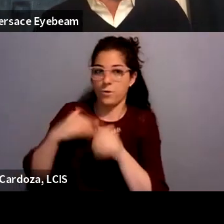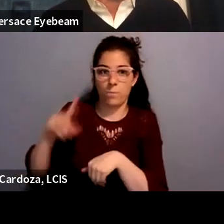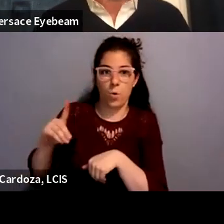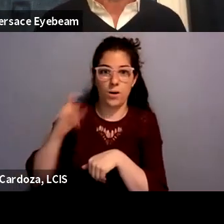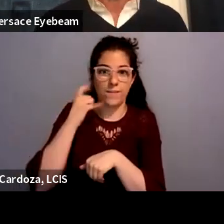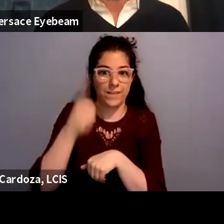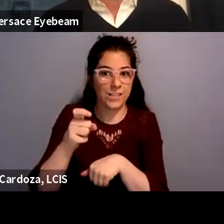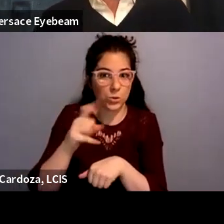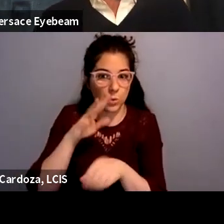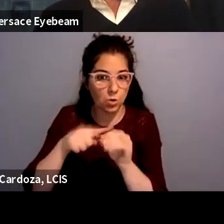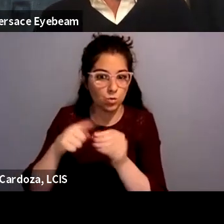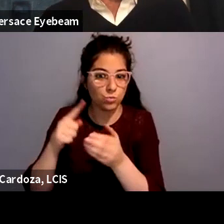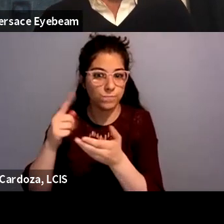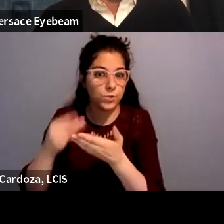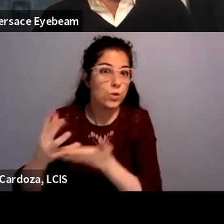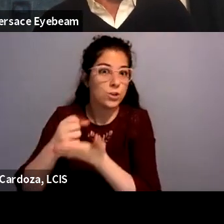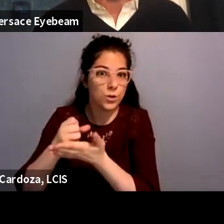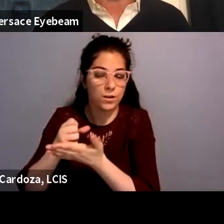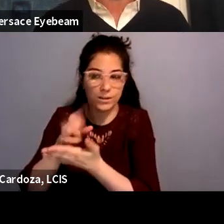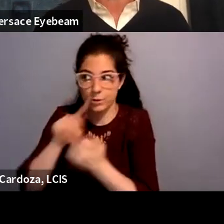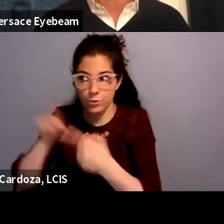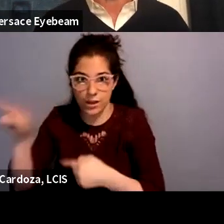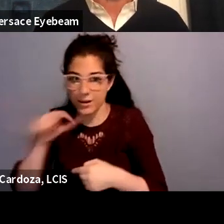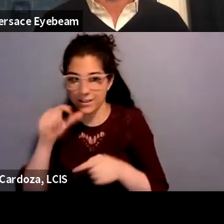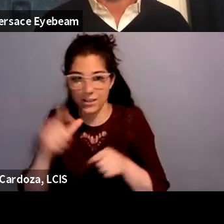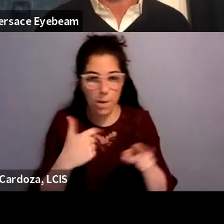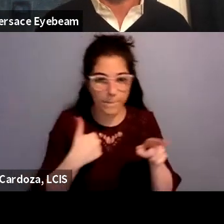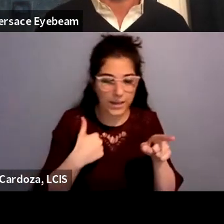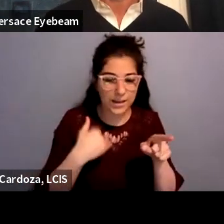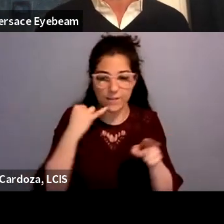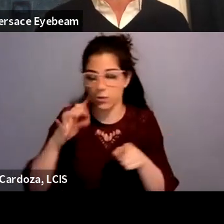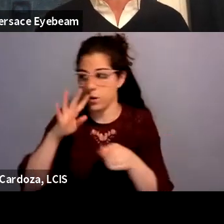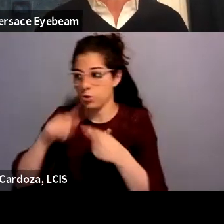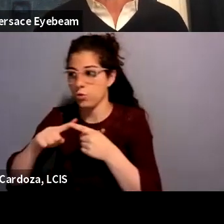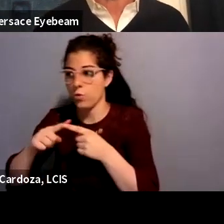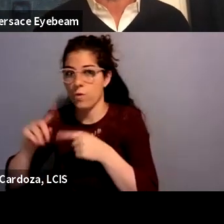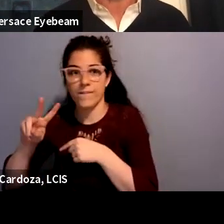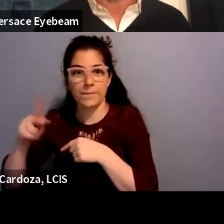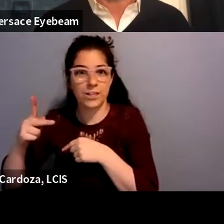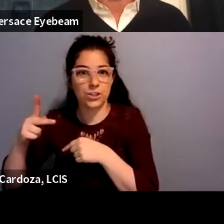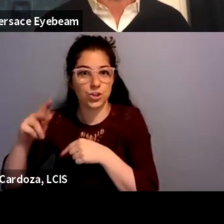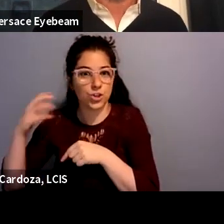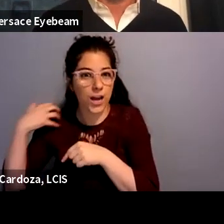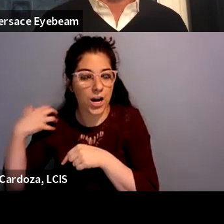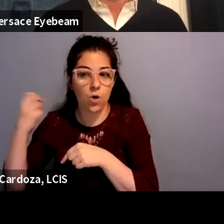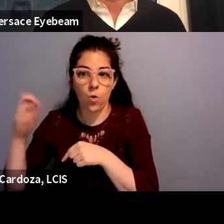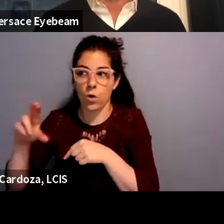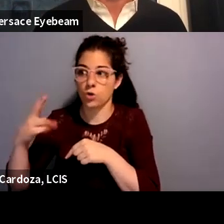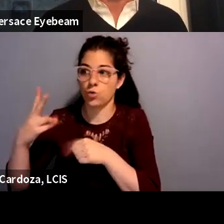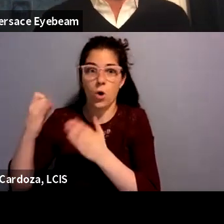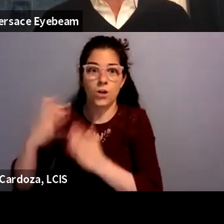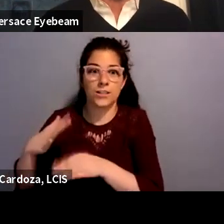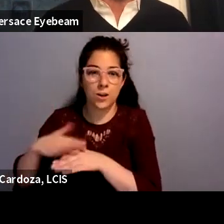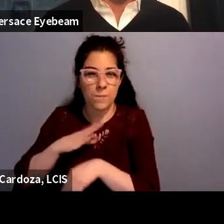our treasurer, he speaks to our treasurer. He doesn't call me. If he needs to speak to our vice chair, if he needs to speak to two of the artists who are on the